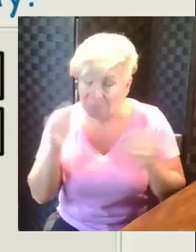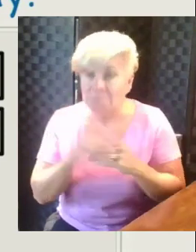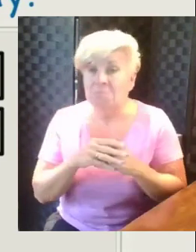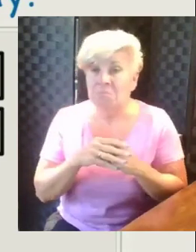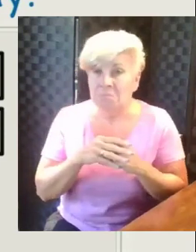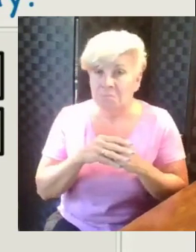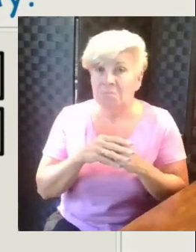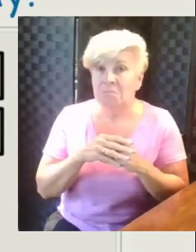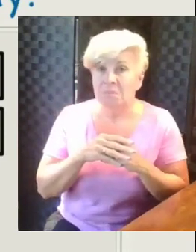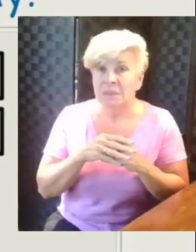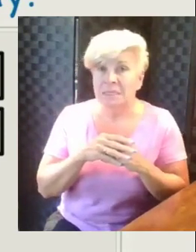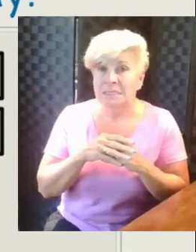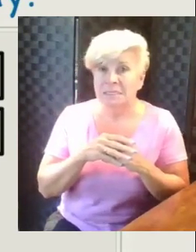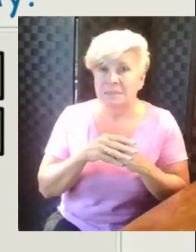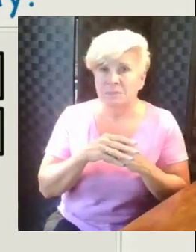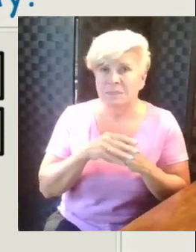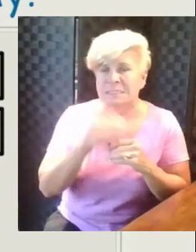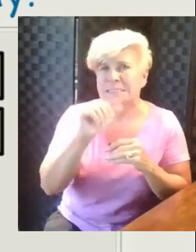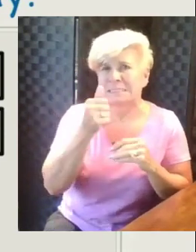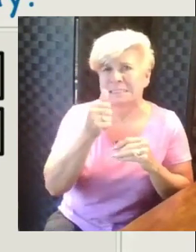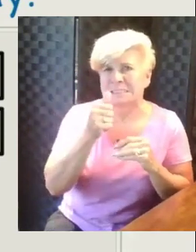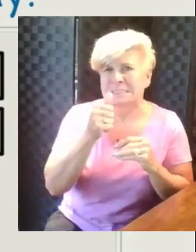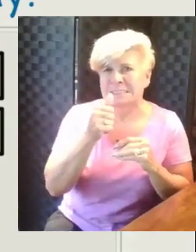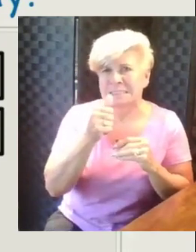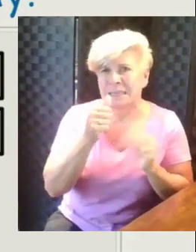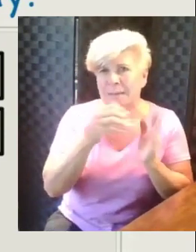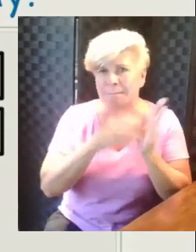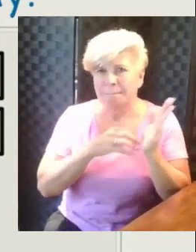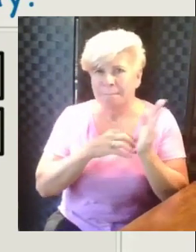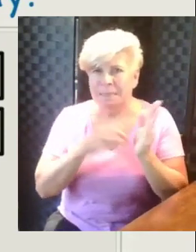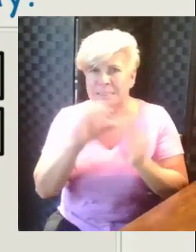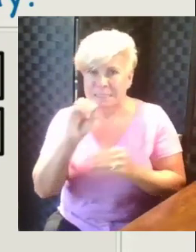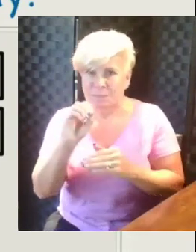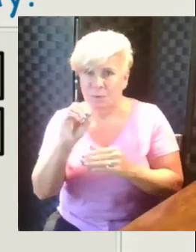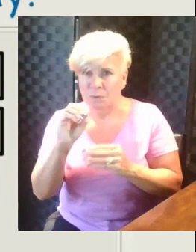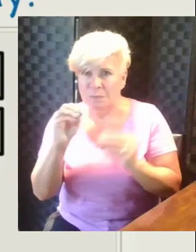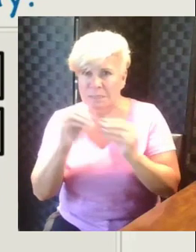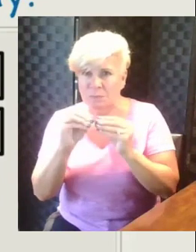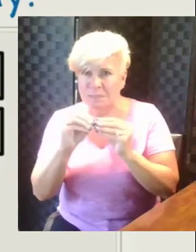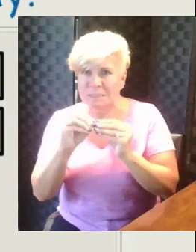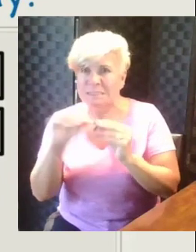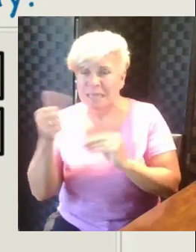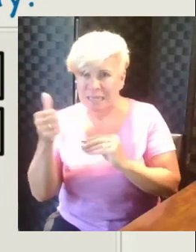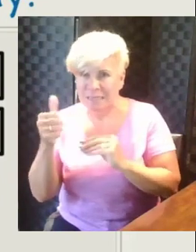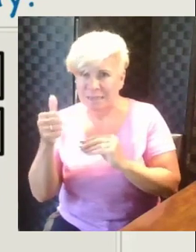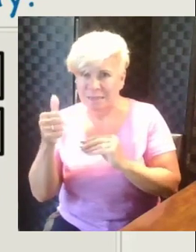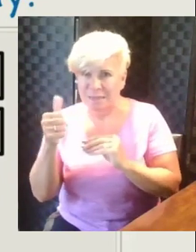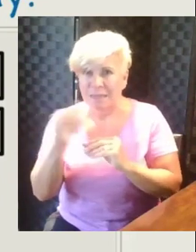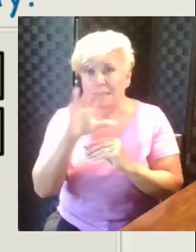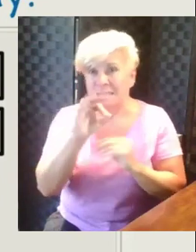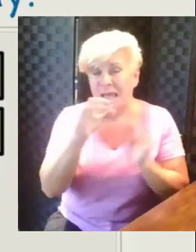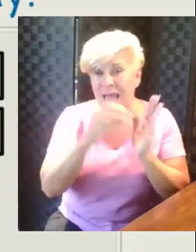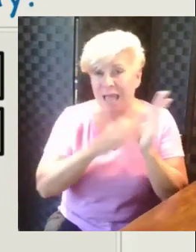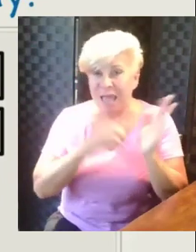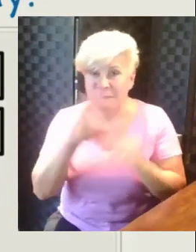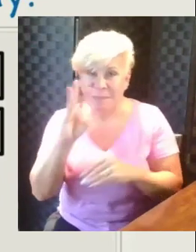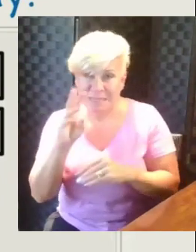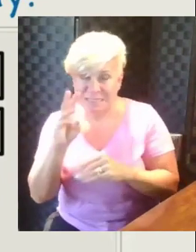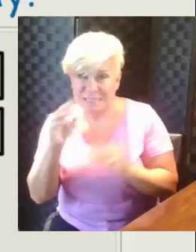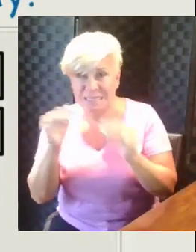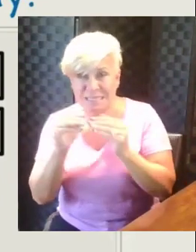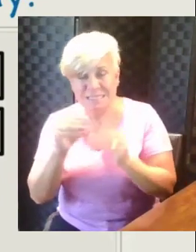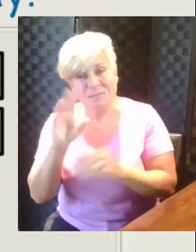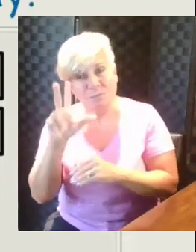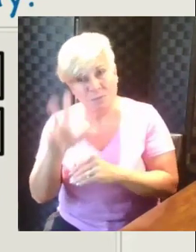what does it equal? 10 minus 0 equals 10. 9